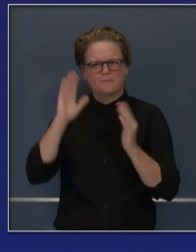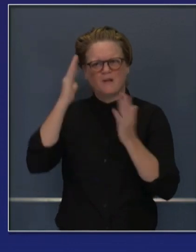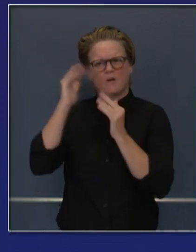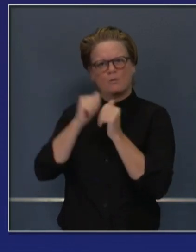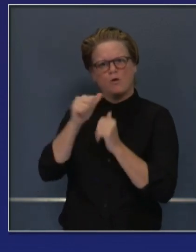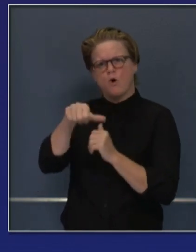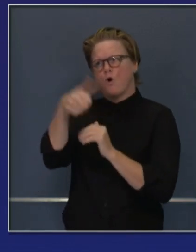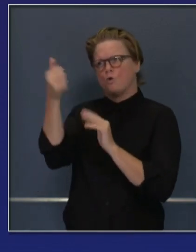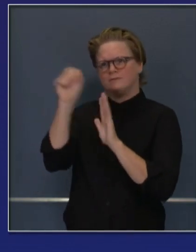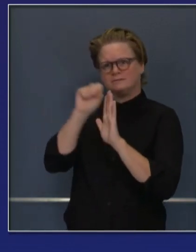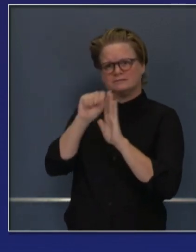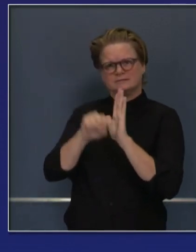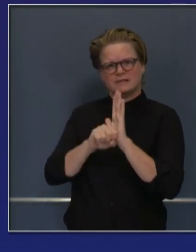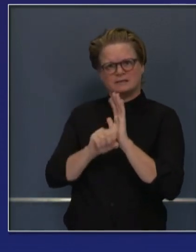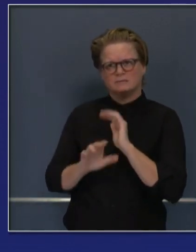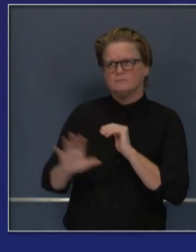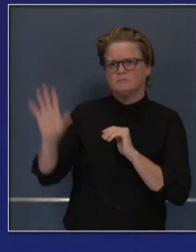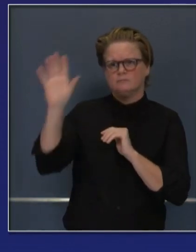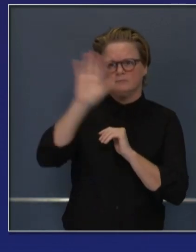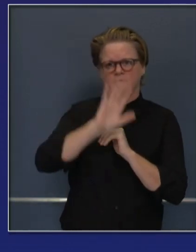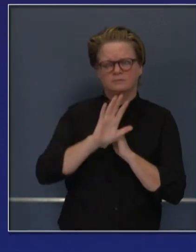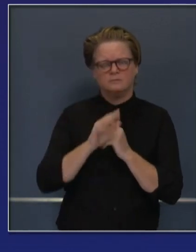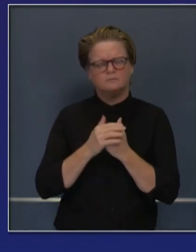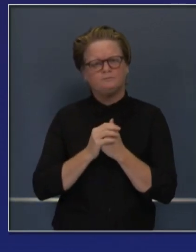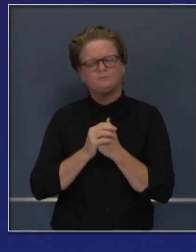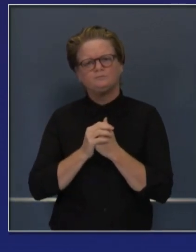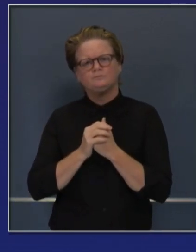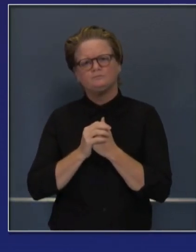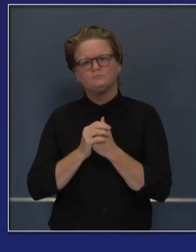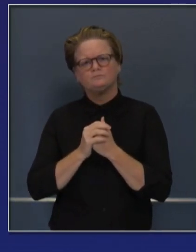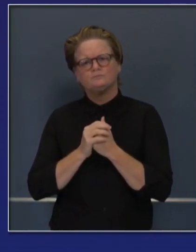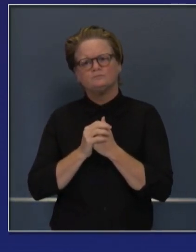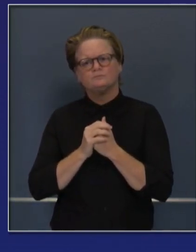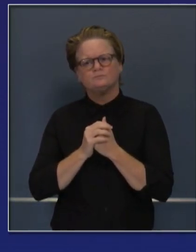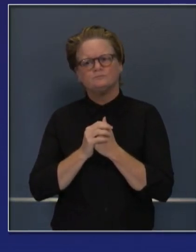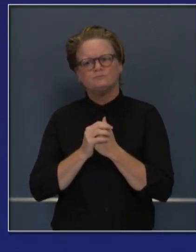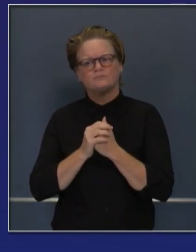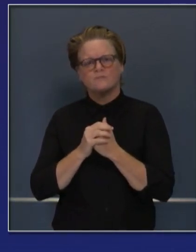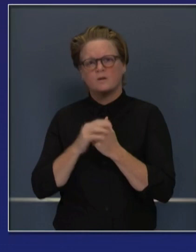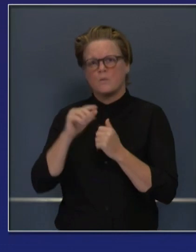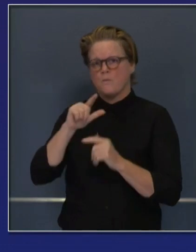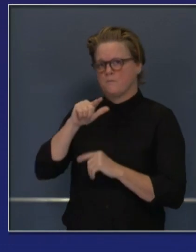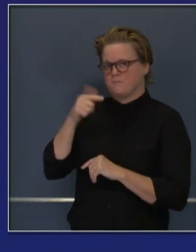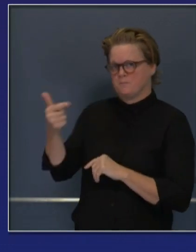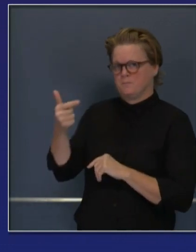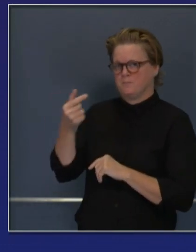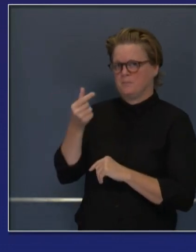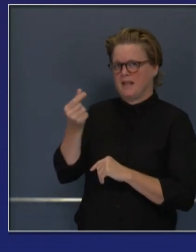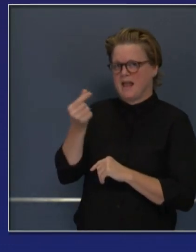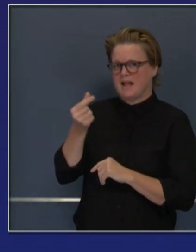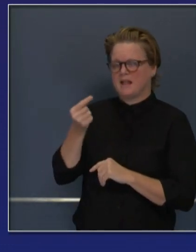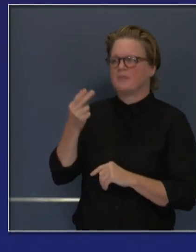other specific comments and announcements and then questions in just a moment. Dr. Galley?